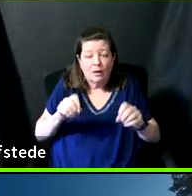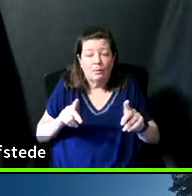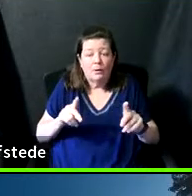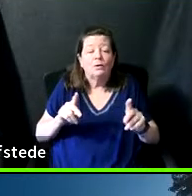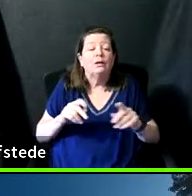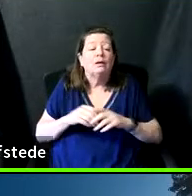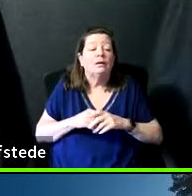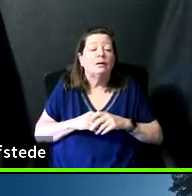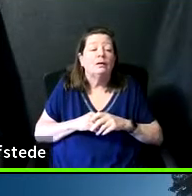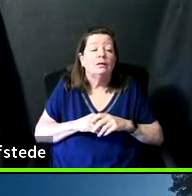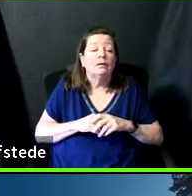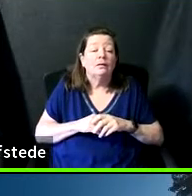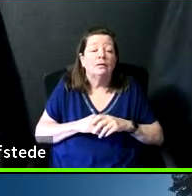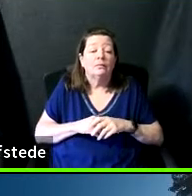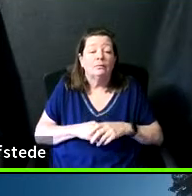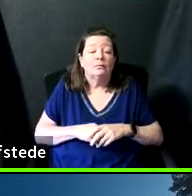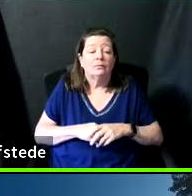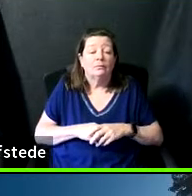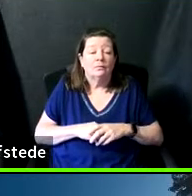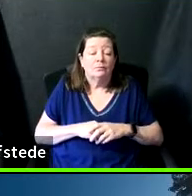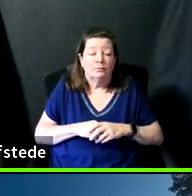just